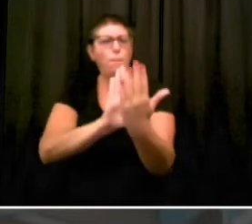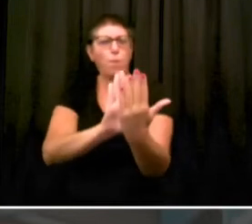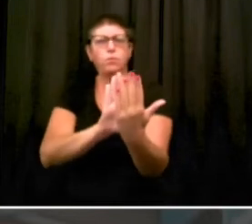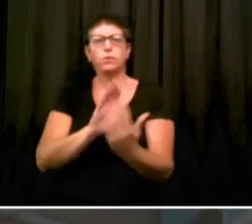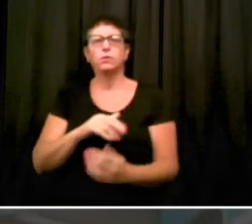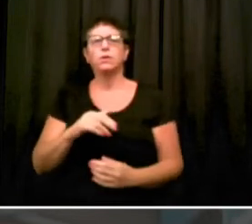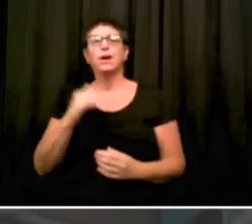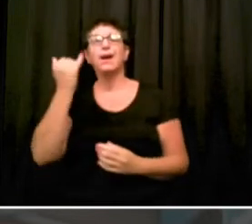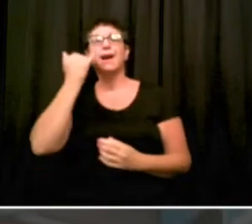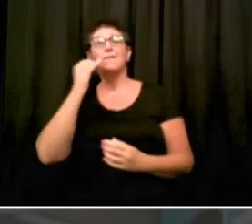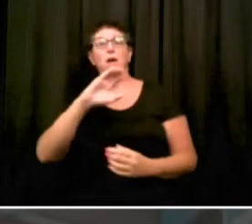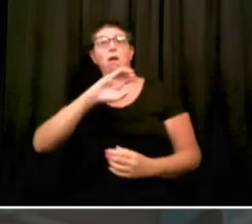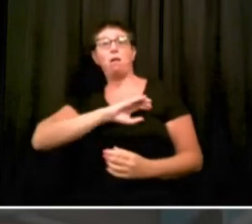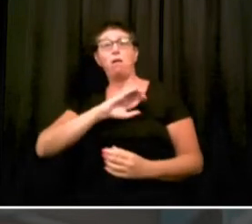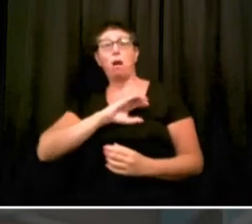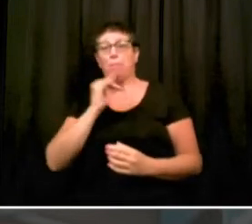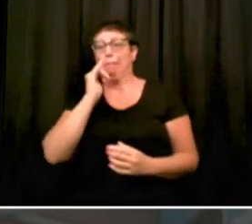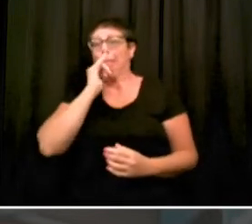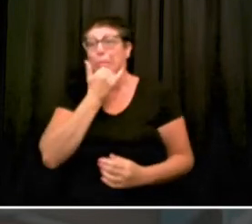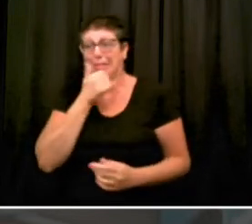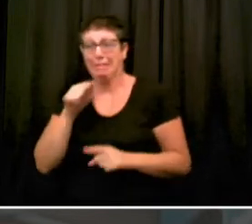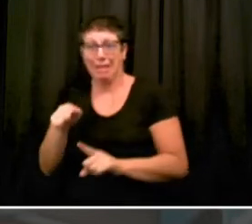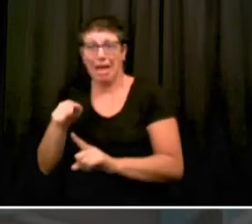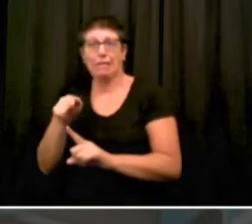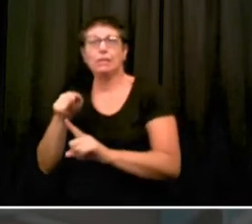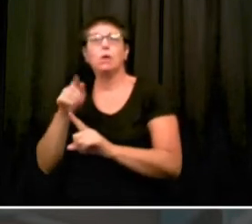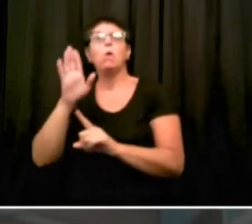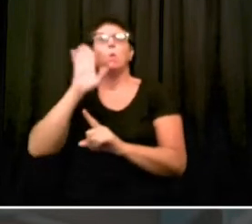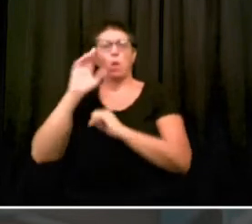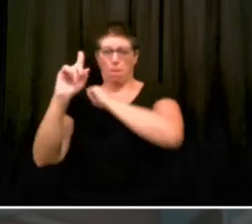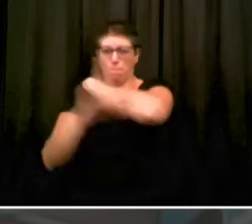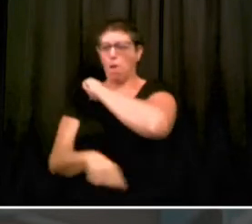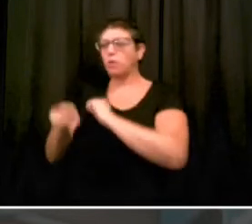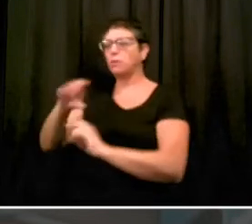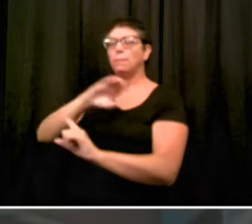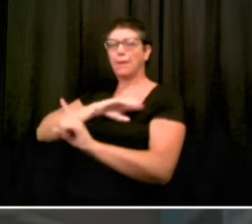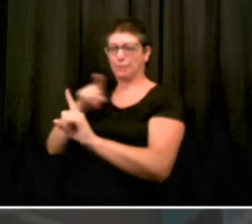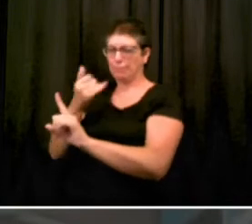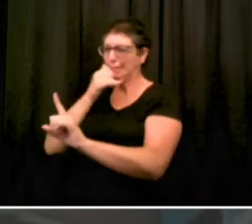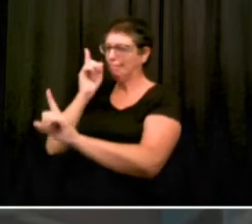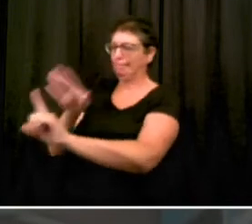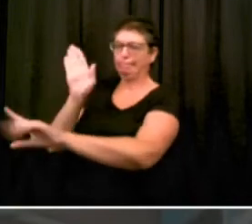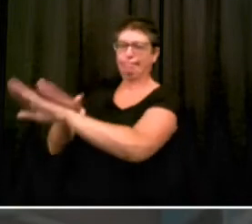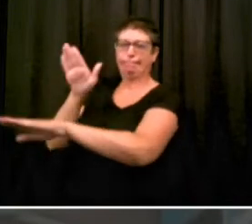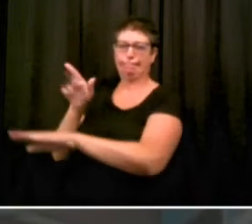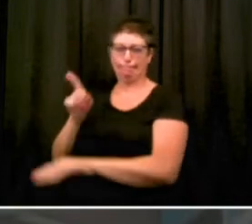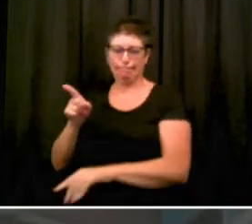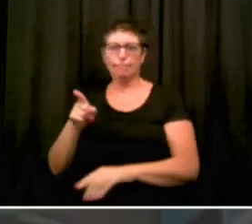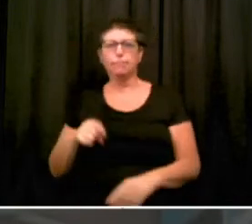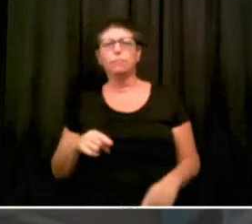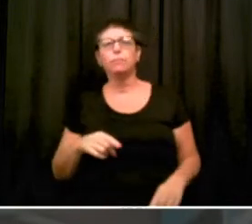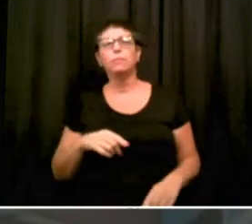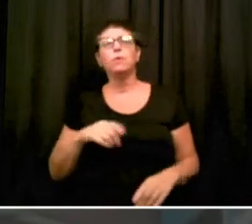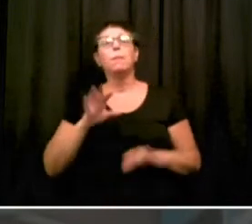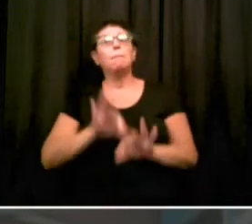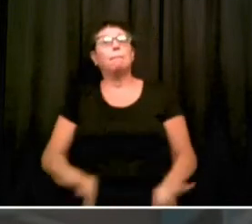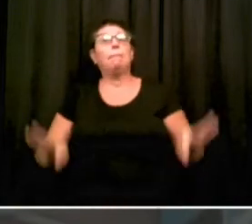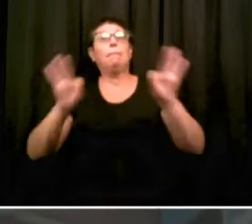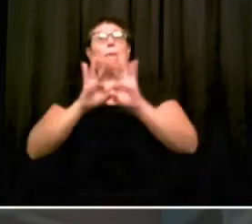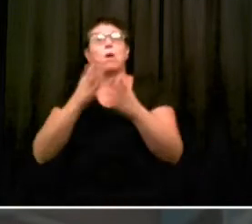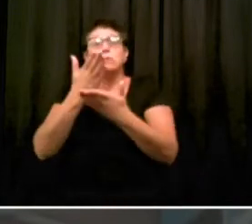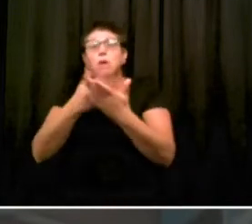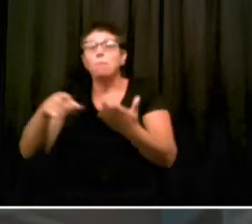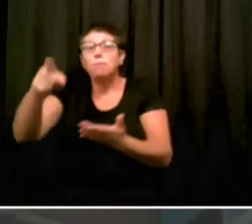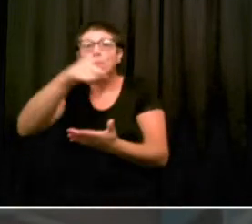accountability. And it is so important for the public trust in our police, and that we've proven over the last